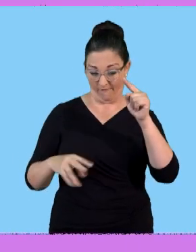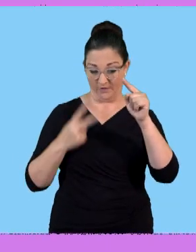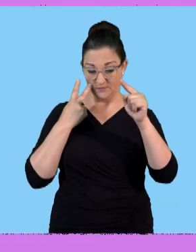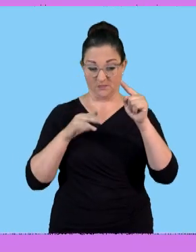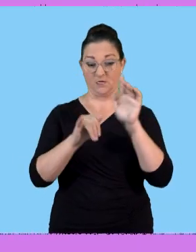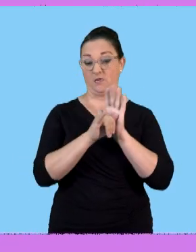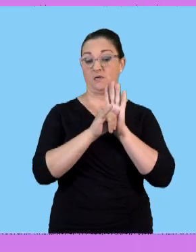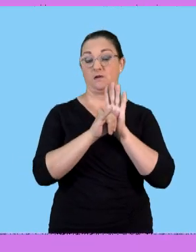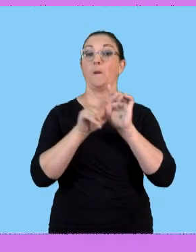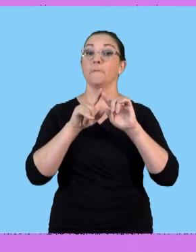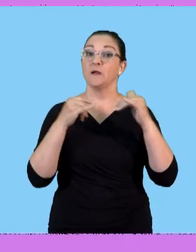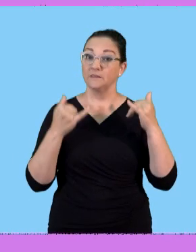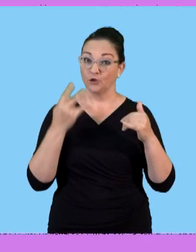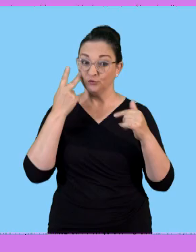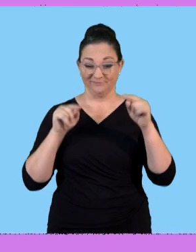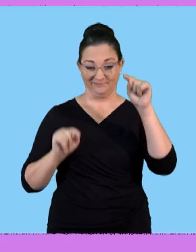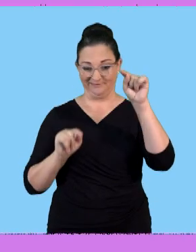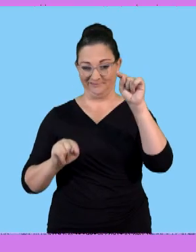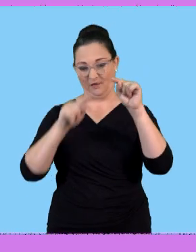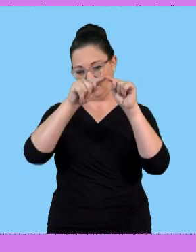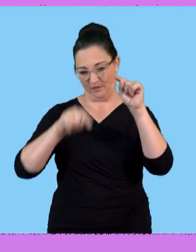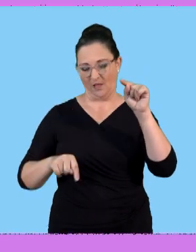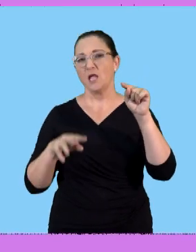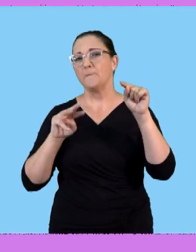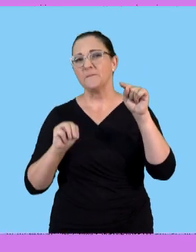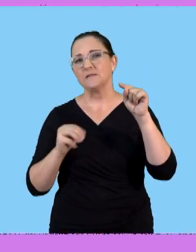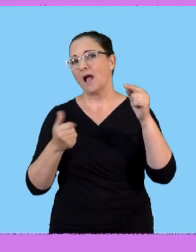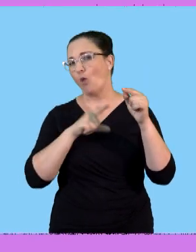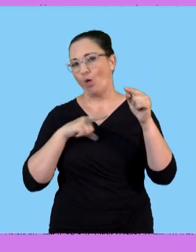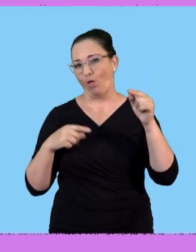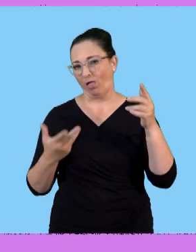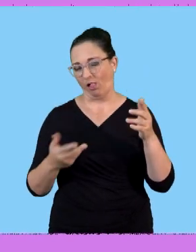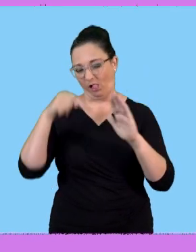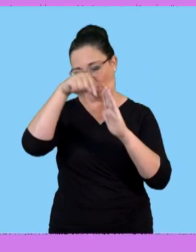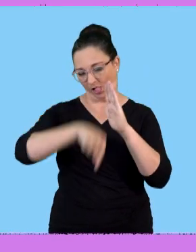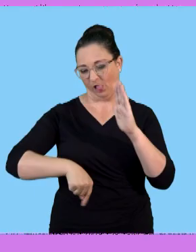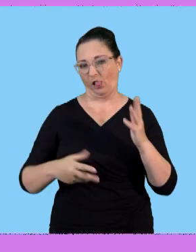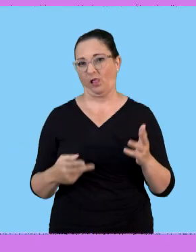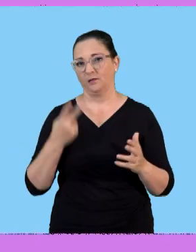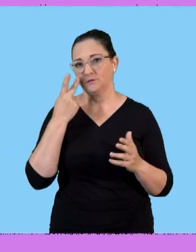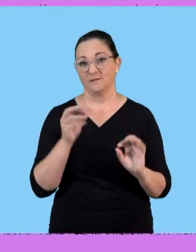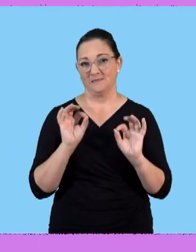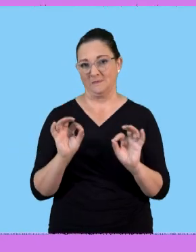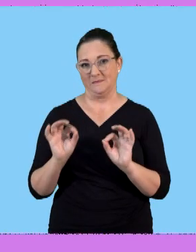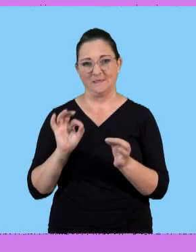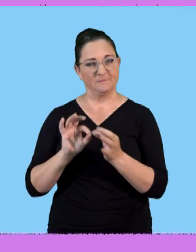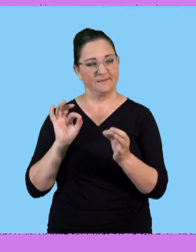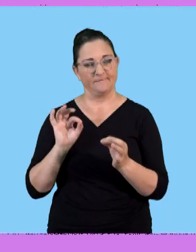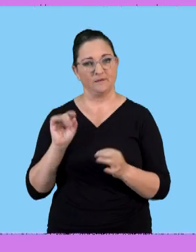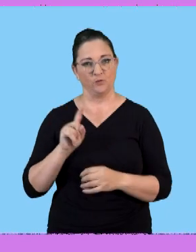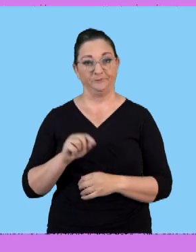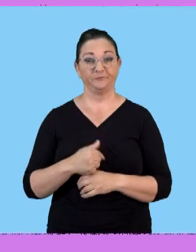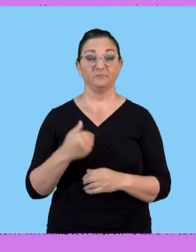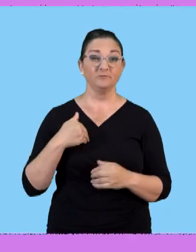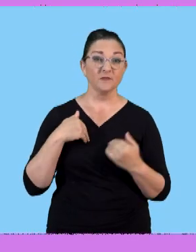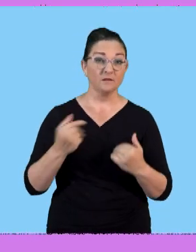and then I had to indicate what is that in meters, right? The longest downhill. of this specific cycle race. So I started